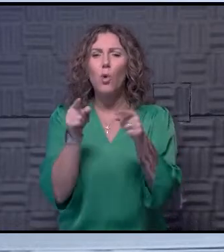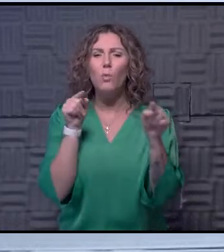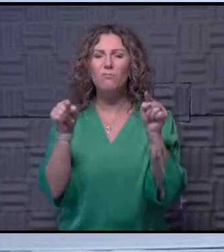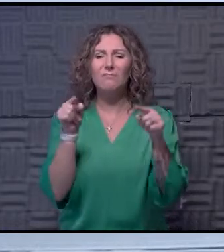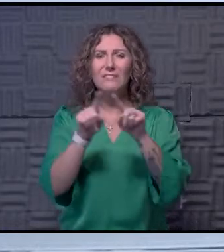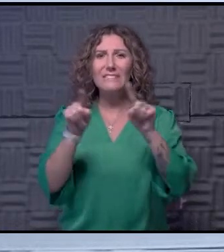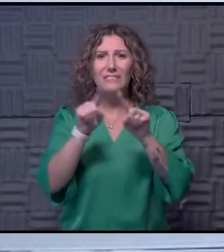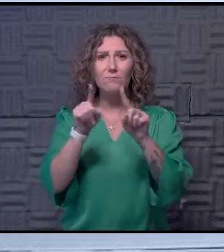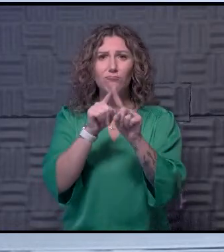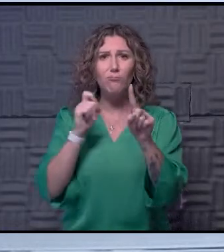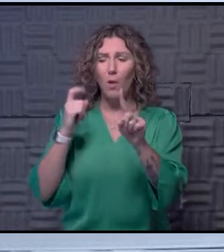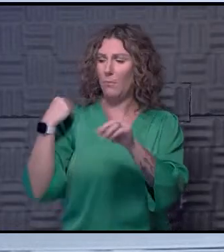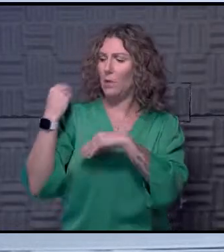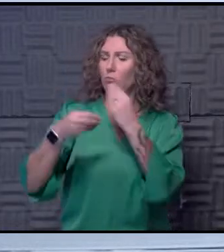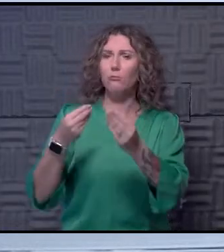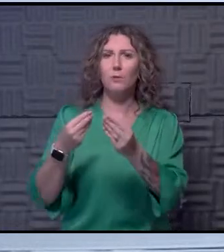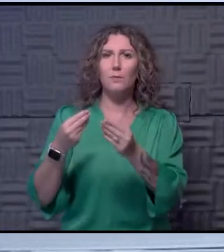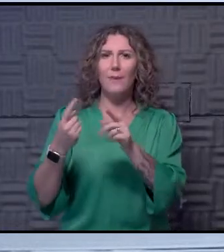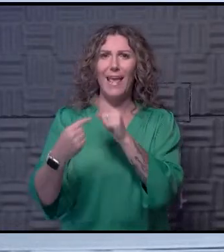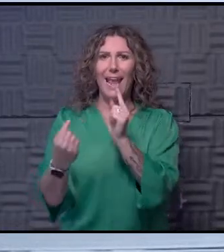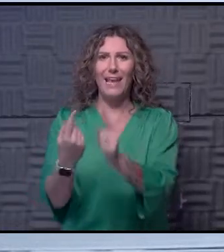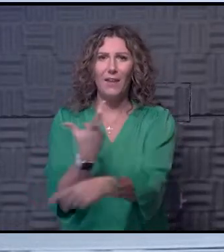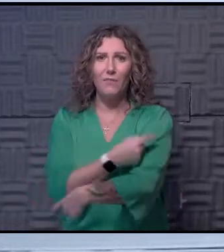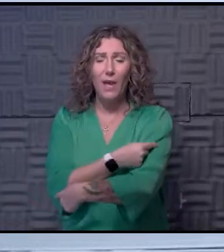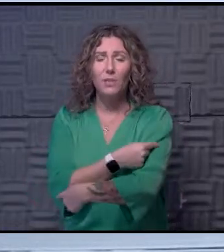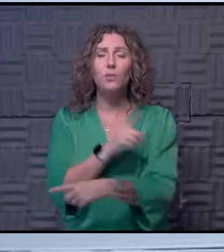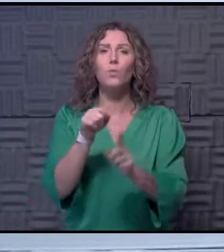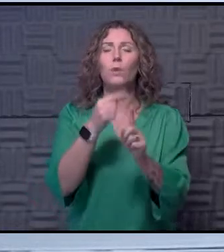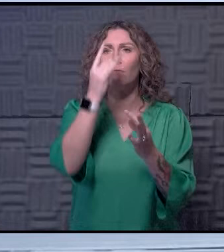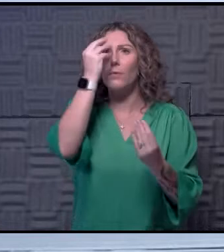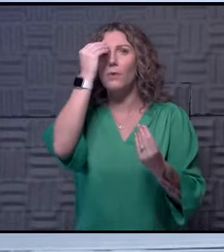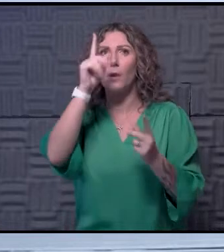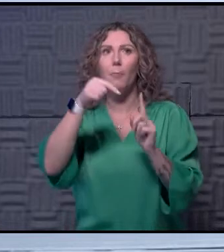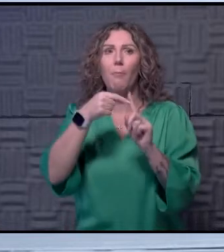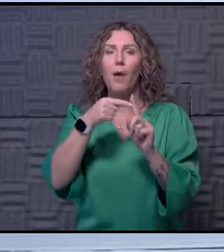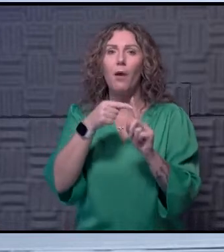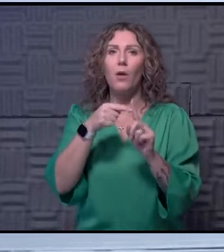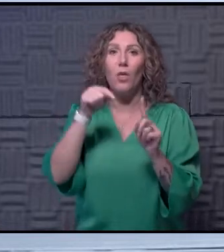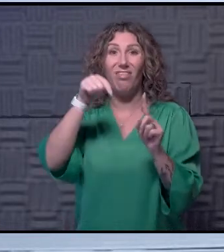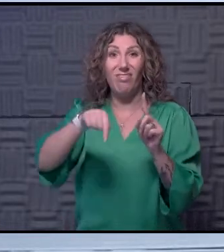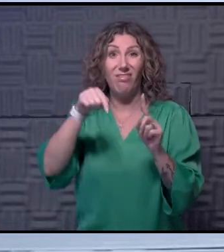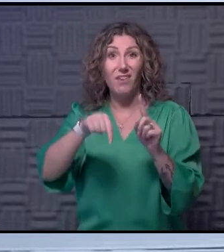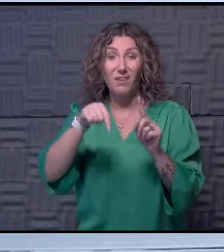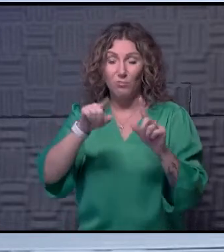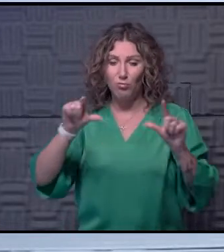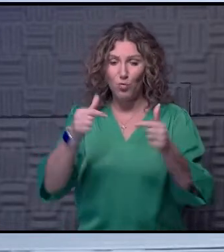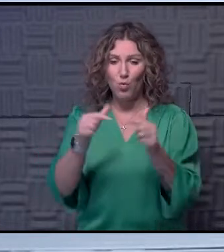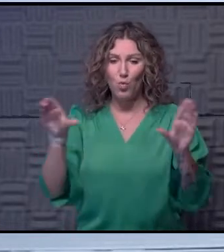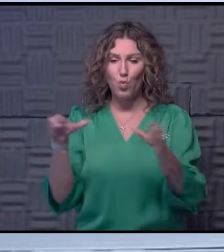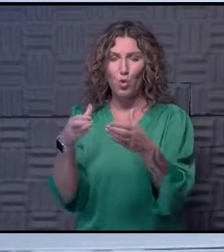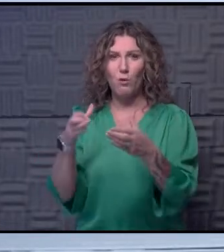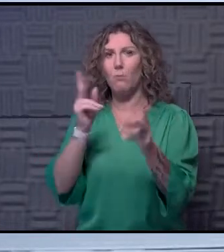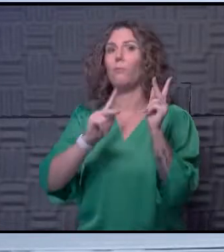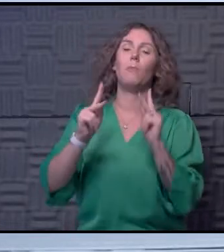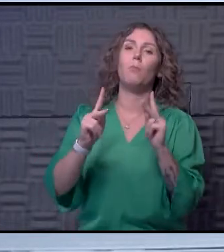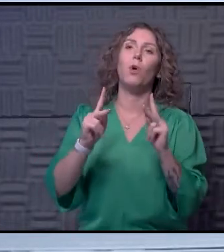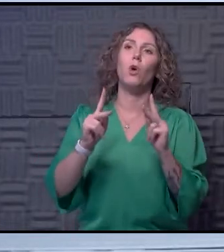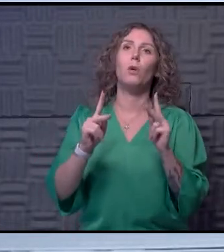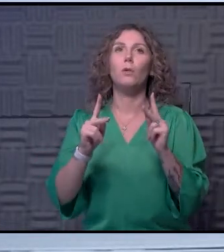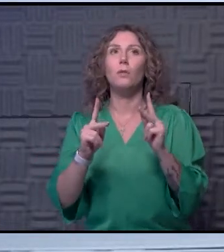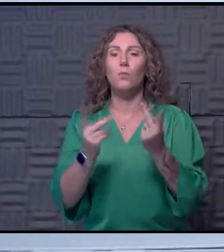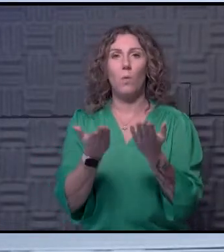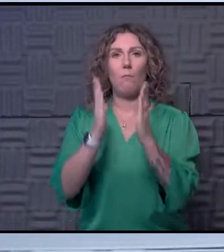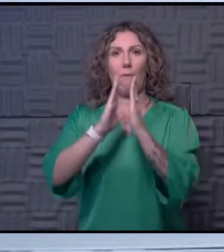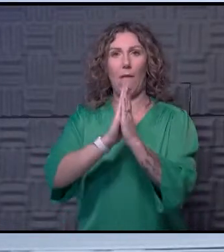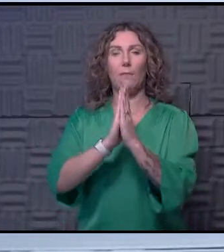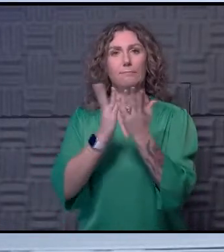those traditional anti-vaxxers. So when I think about this audience, or the group of people that are going to be asked to take